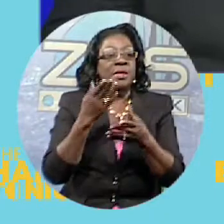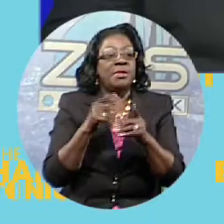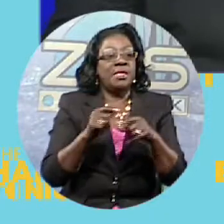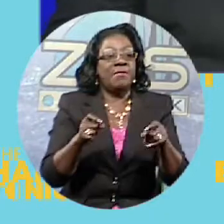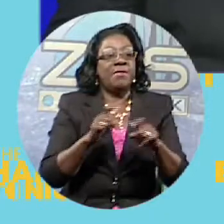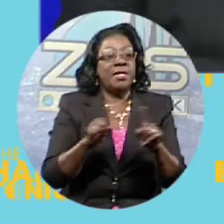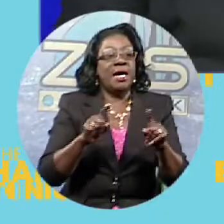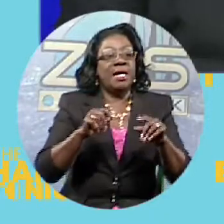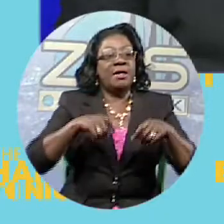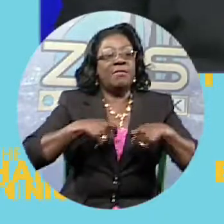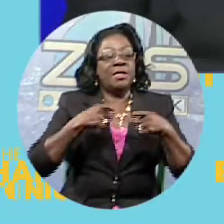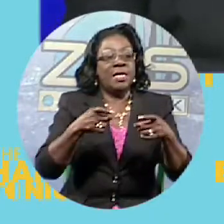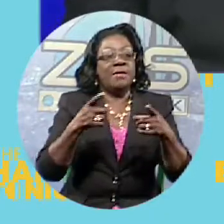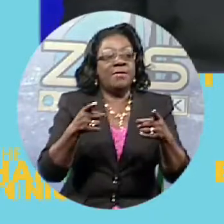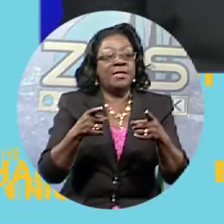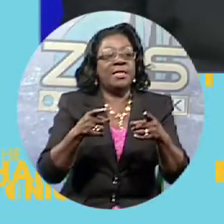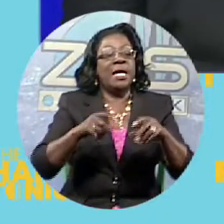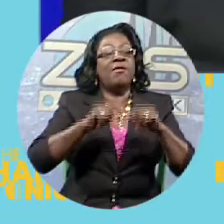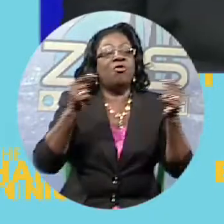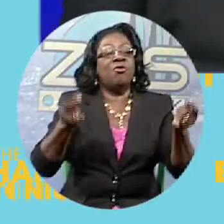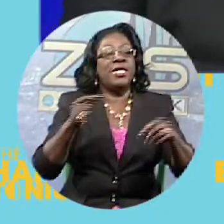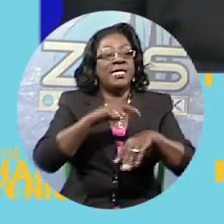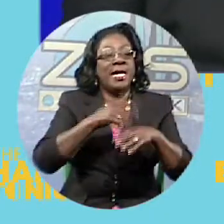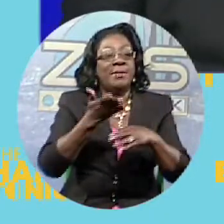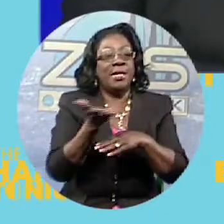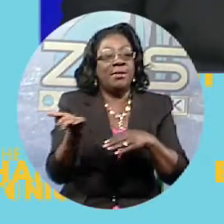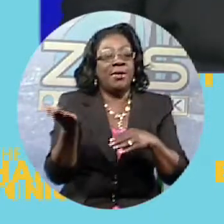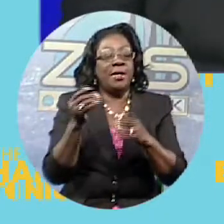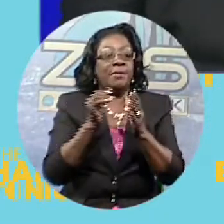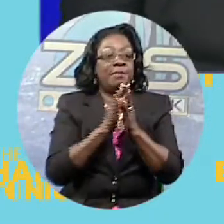Grand Marnier. So it sounds like you're going to have a great time down there.